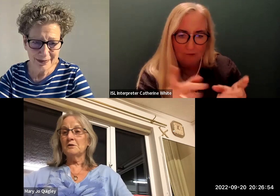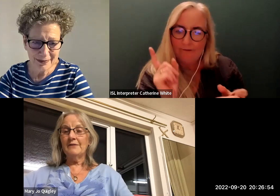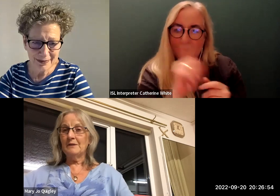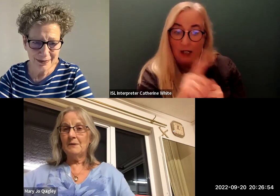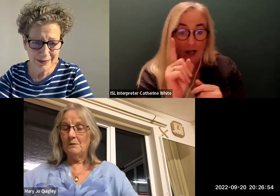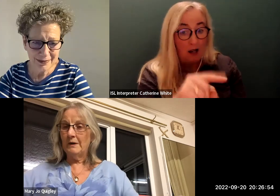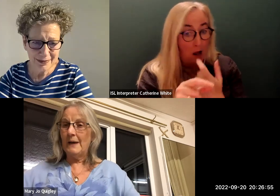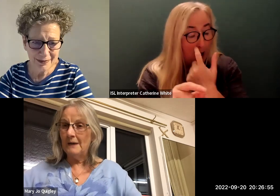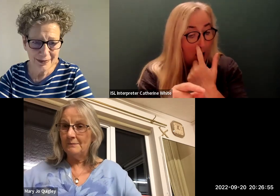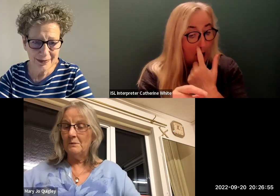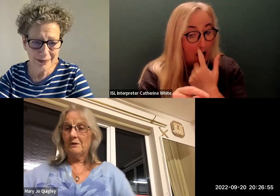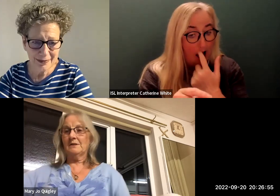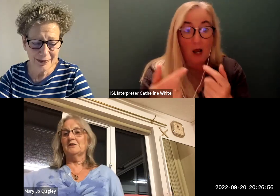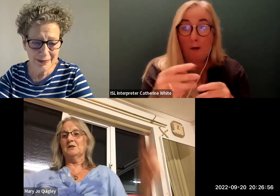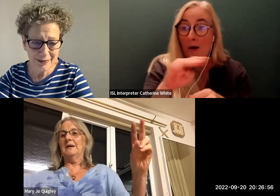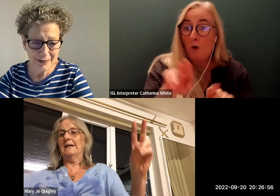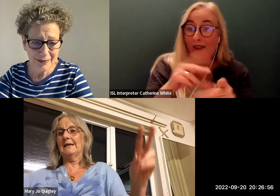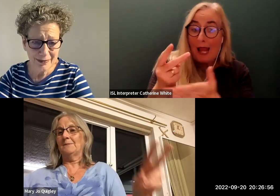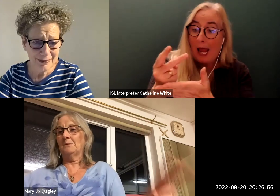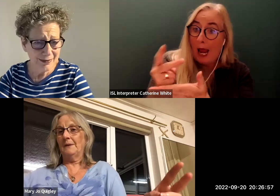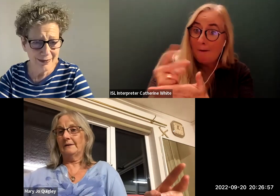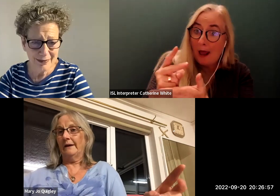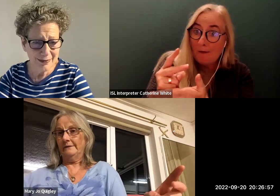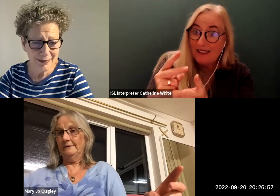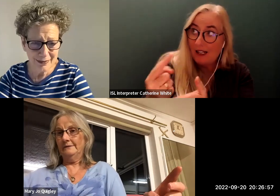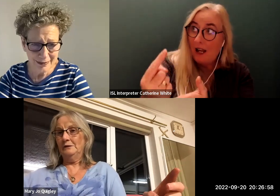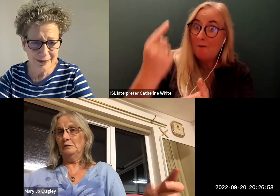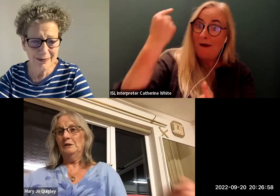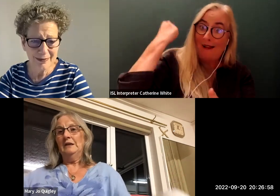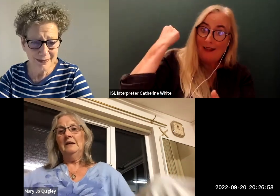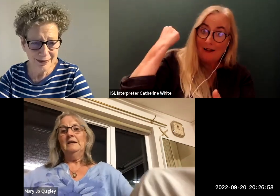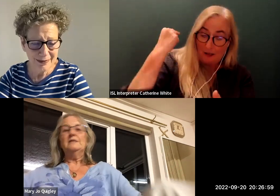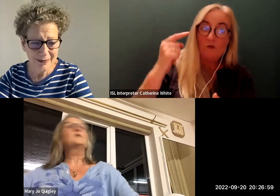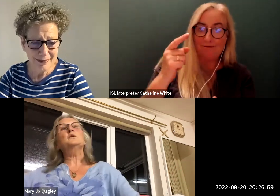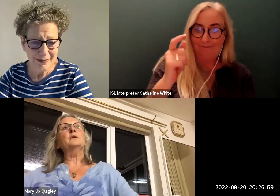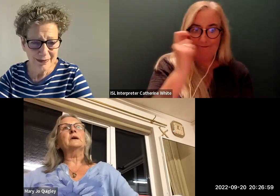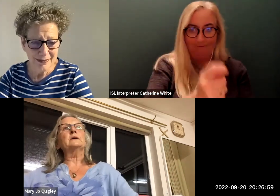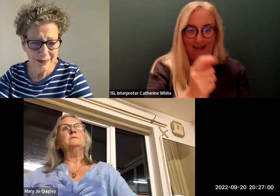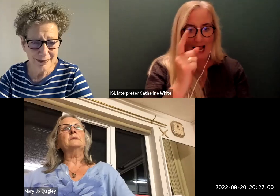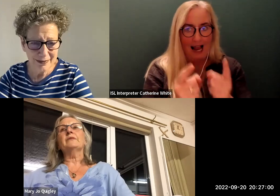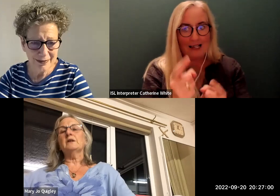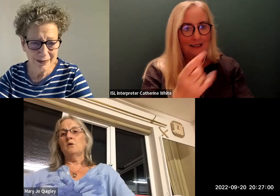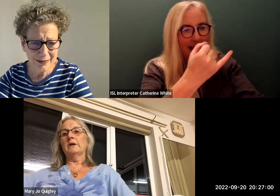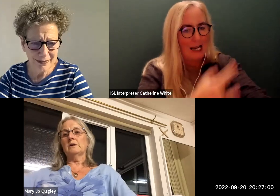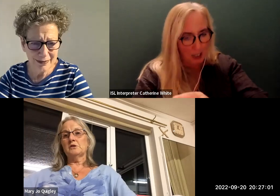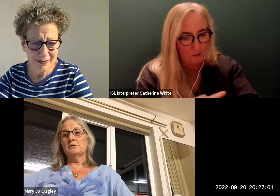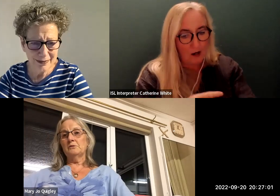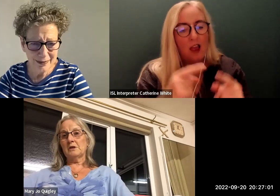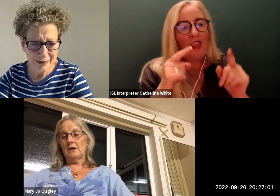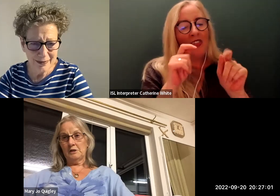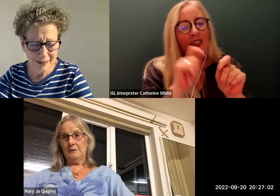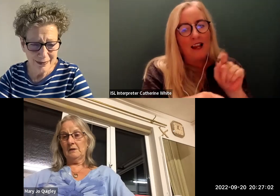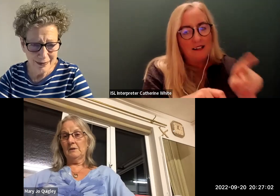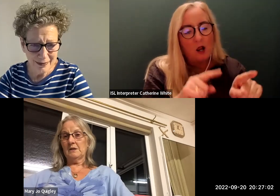God knows, even the people who had epilepsy were considered to be handicapped way back then, you know. So and then going on